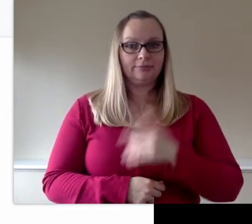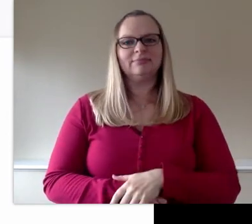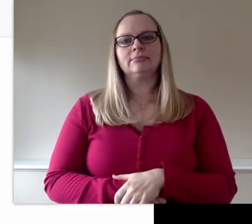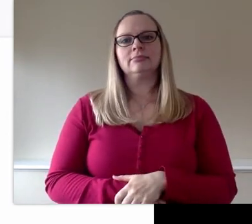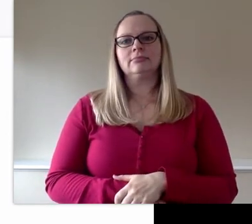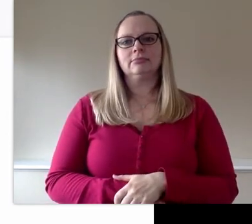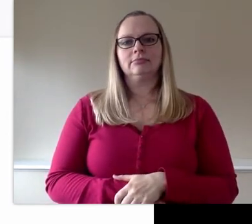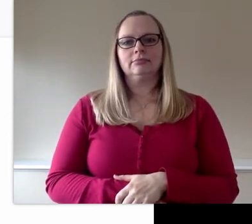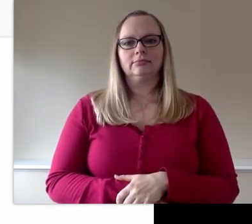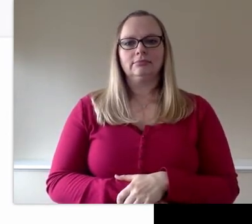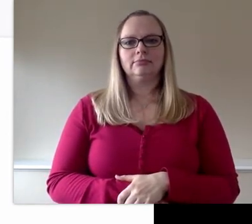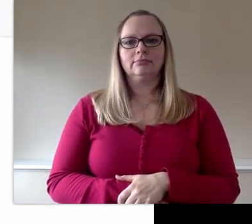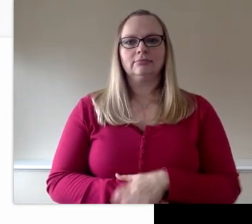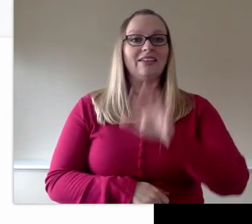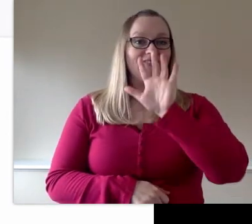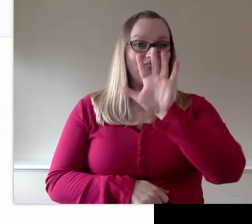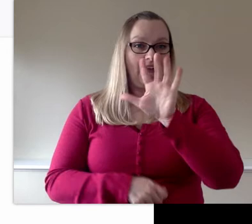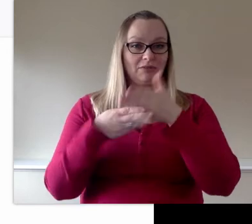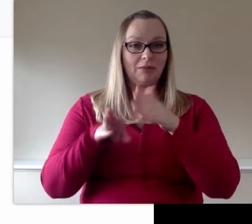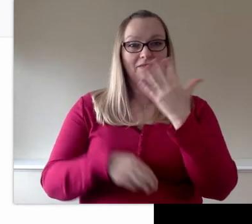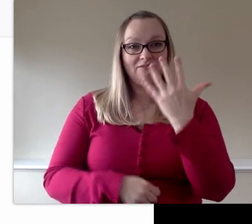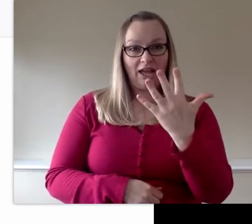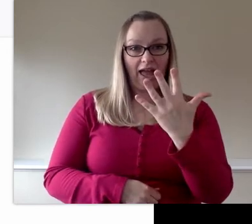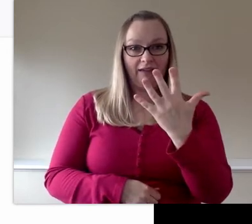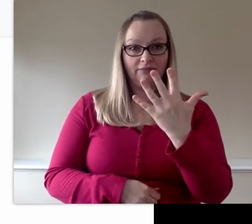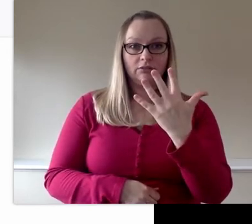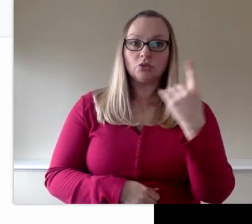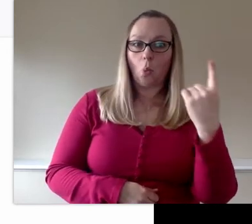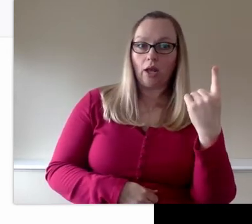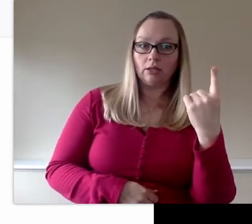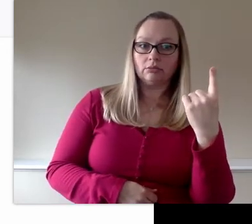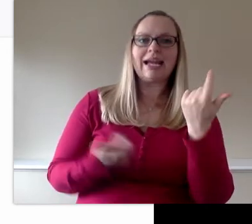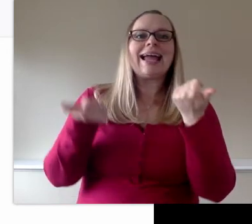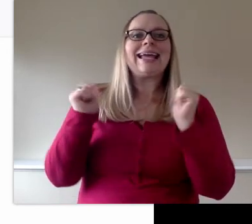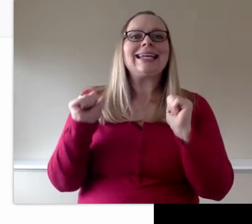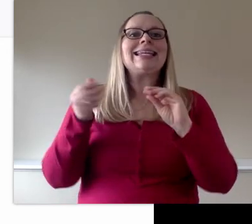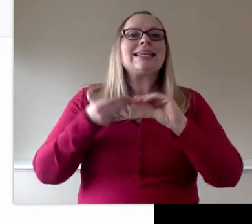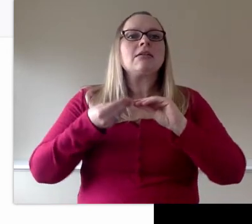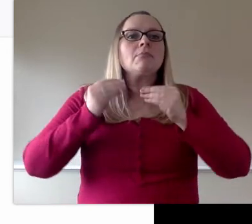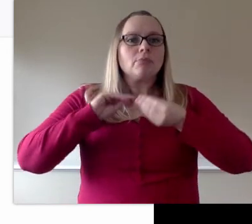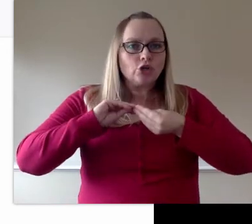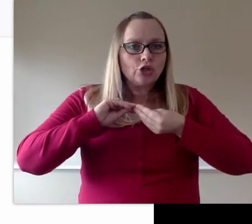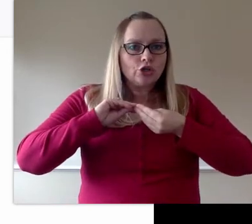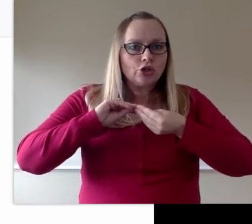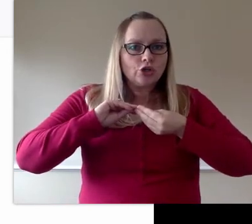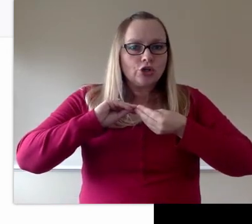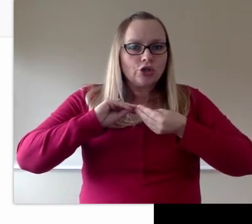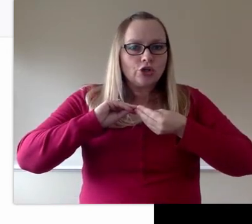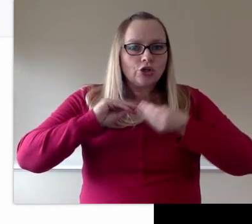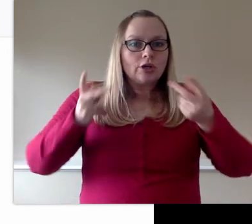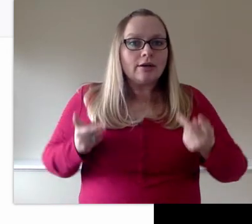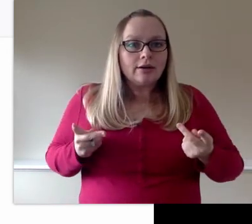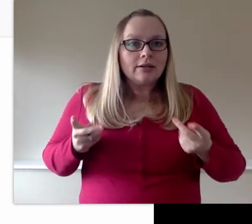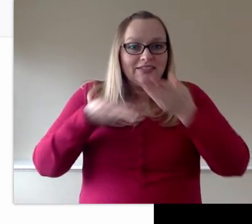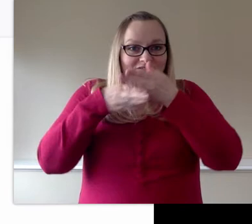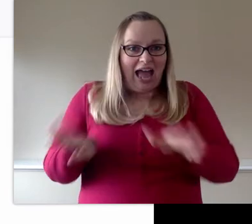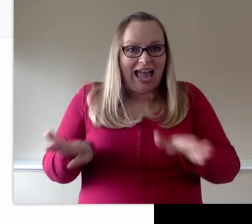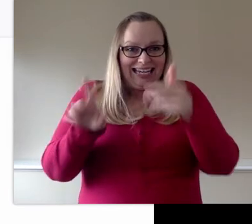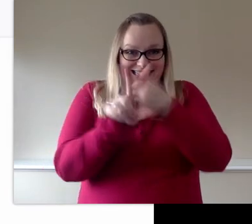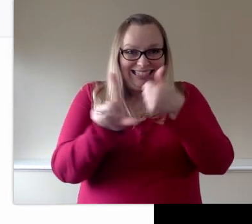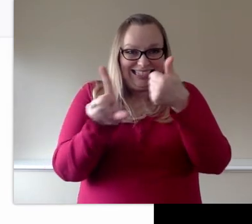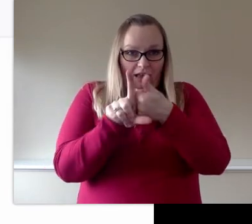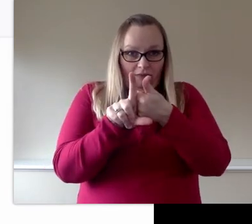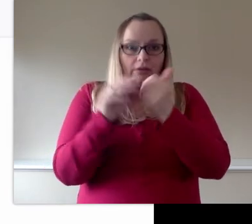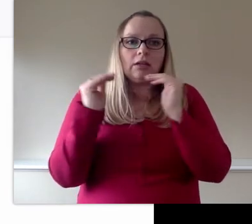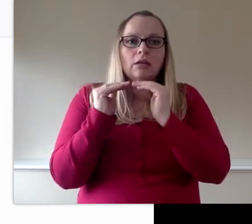5 divided by 5 equals 1. Any number that is divided by itself is going to equal